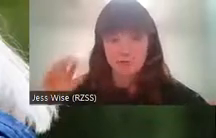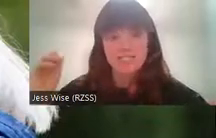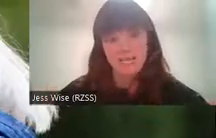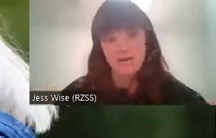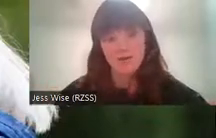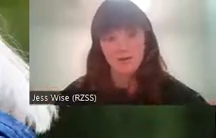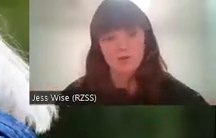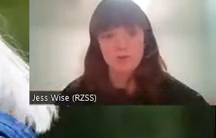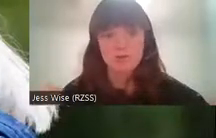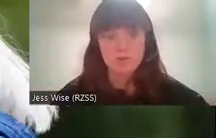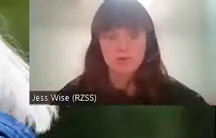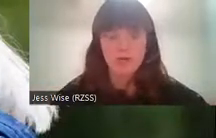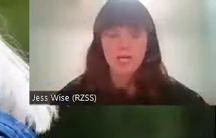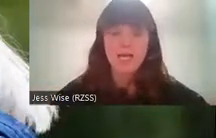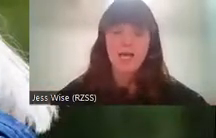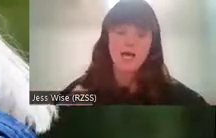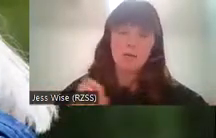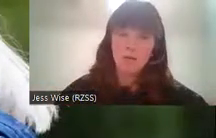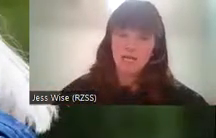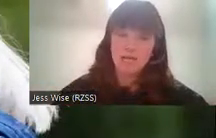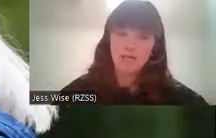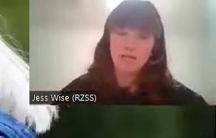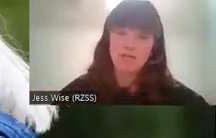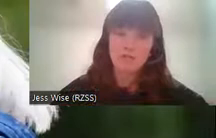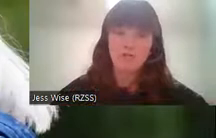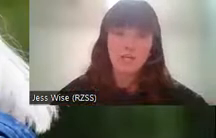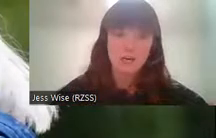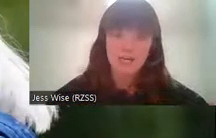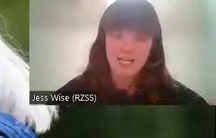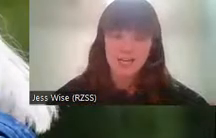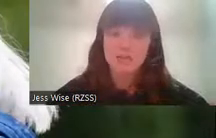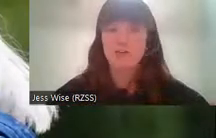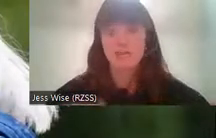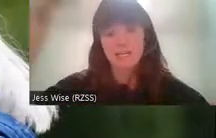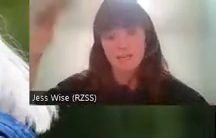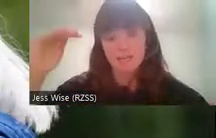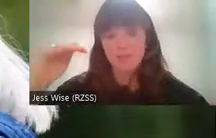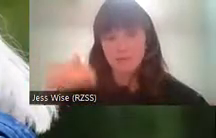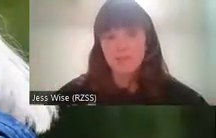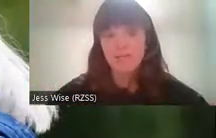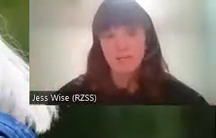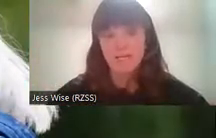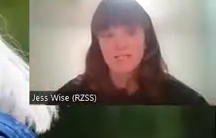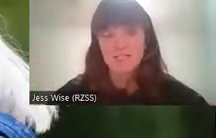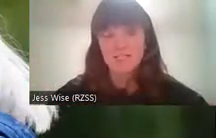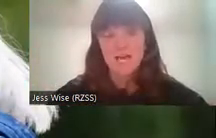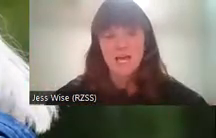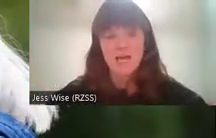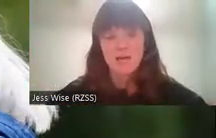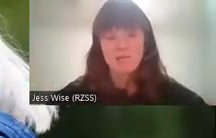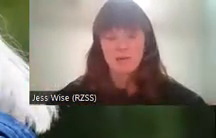sort of read aloud programs or software, or allowing short video applications rather than lengthy written